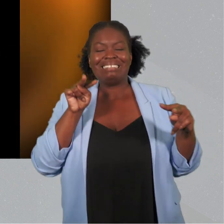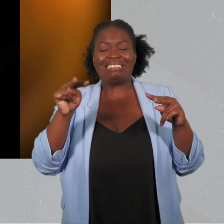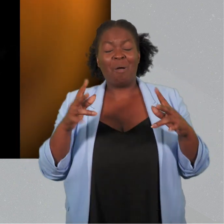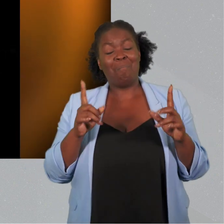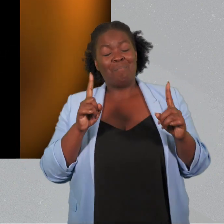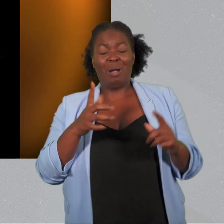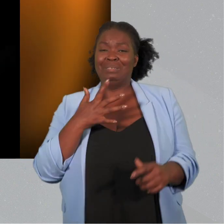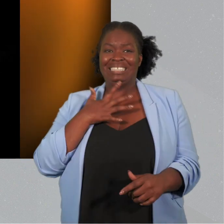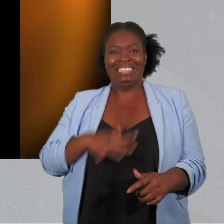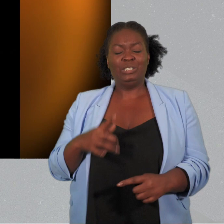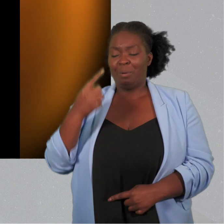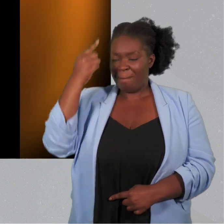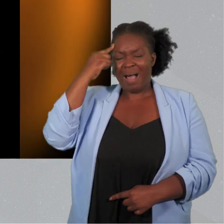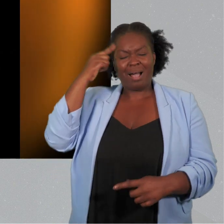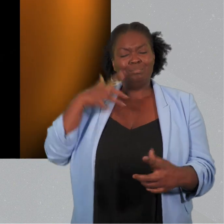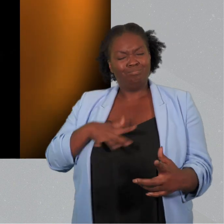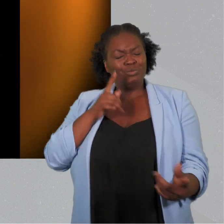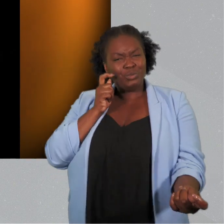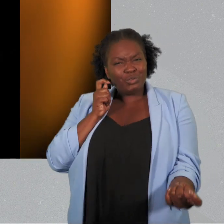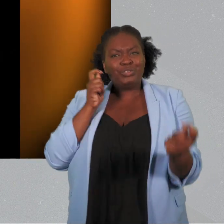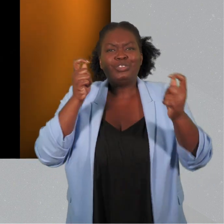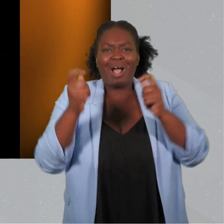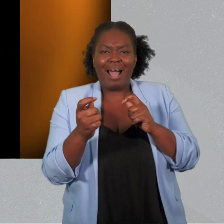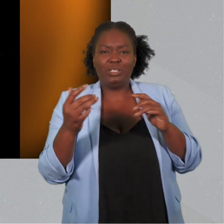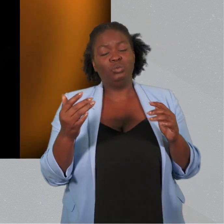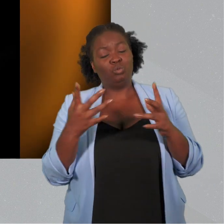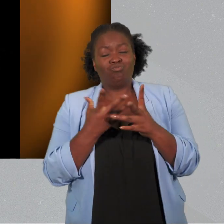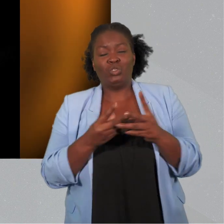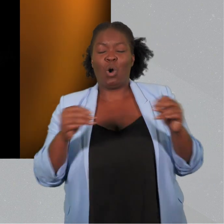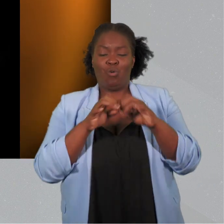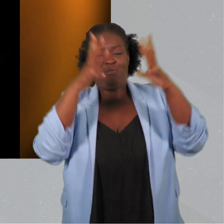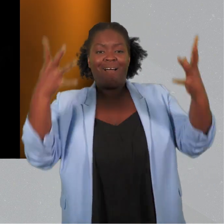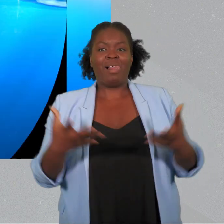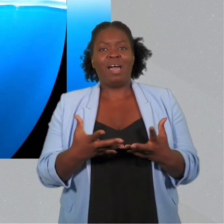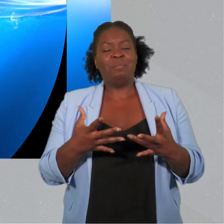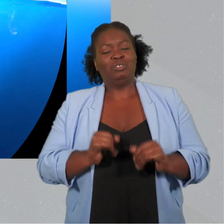we need to develop that mindset if we are to meet the challenge of the climate crisis.